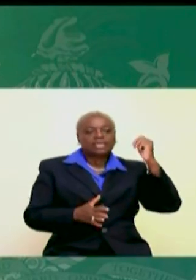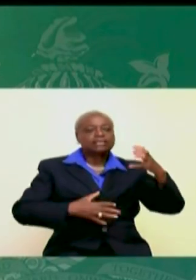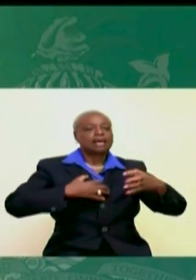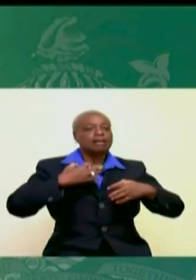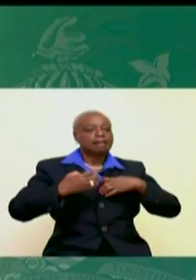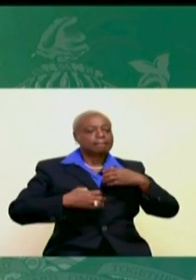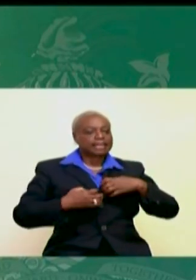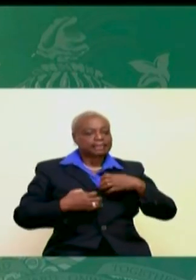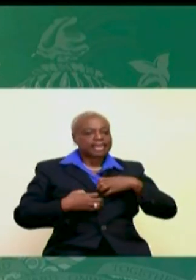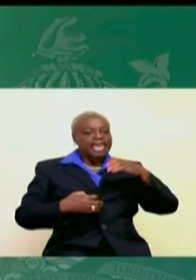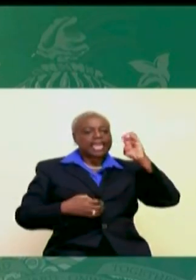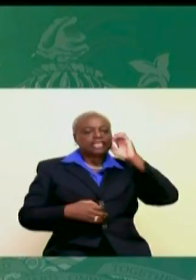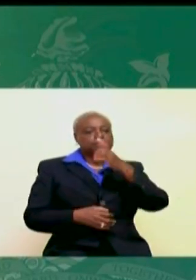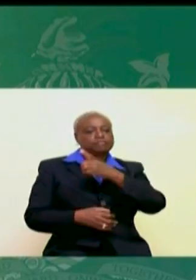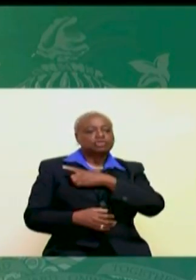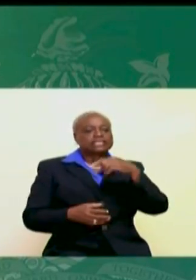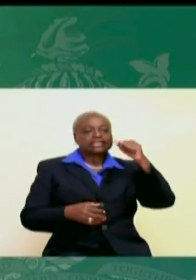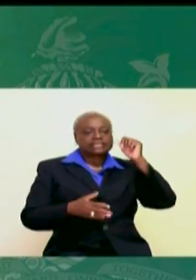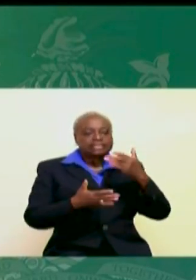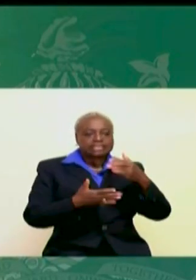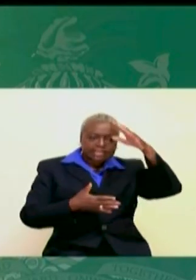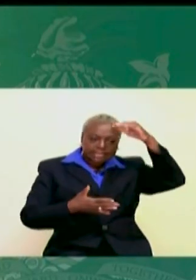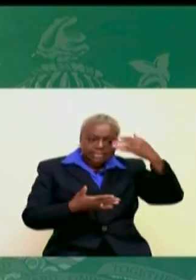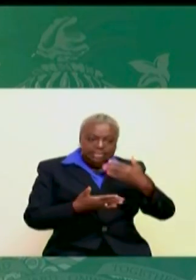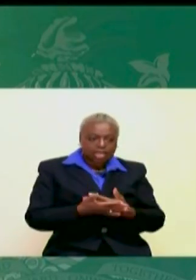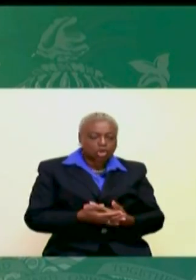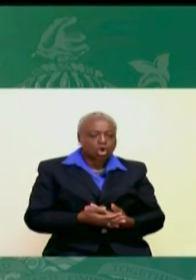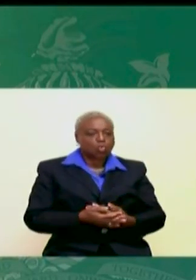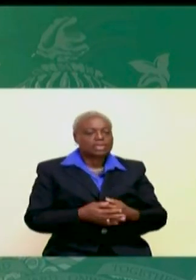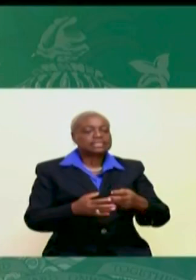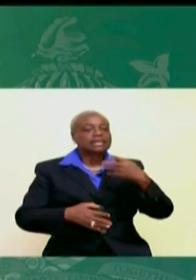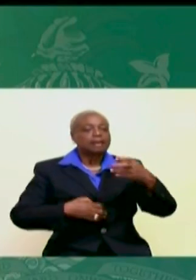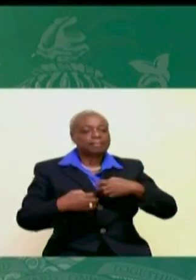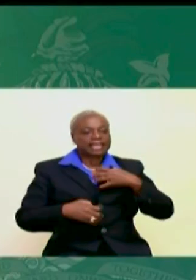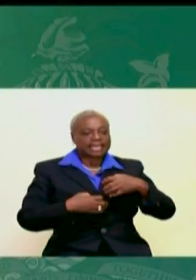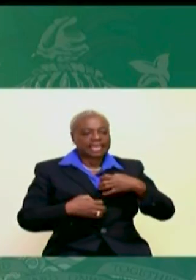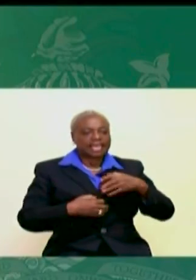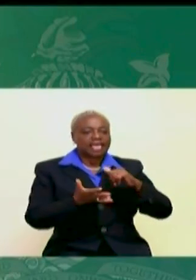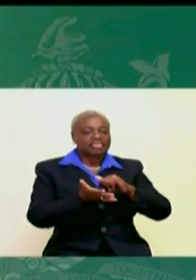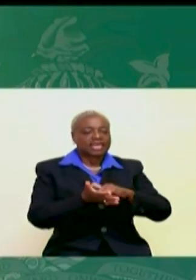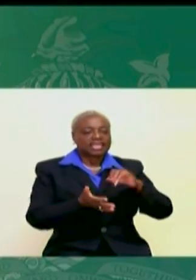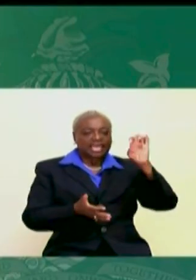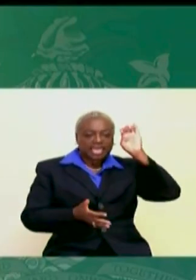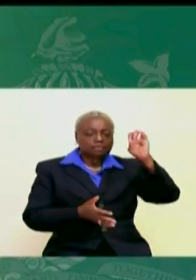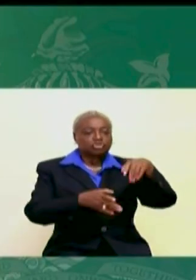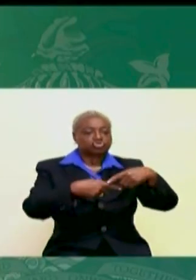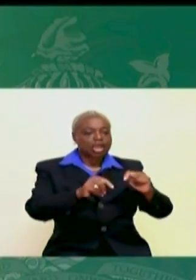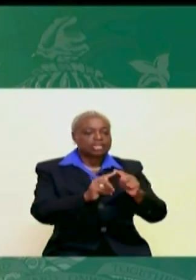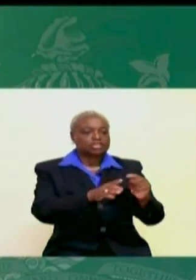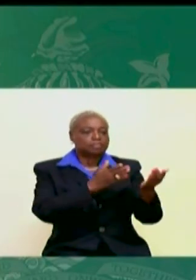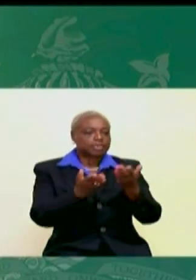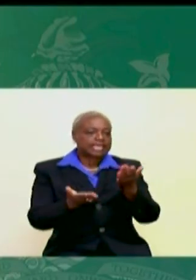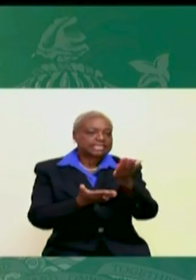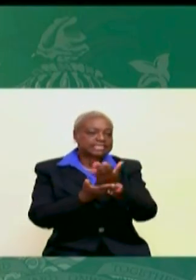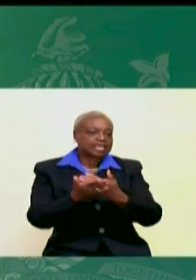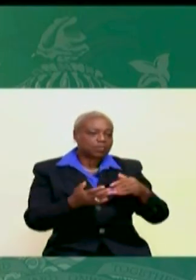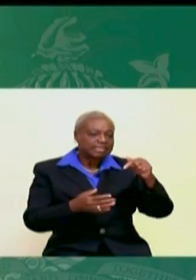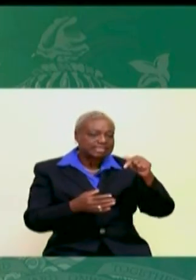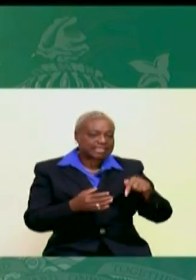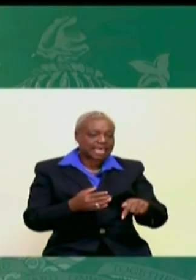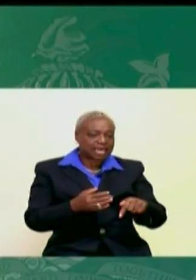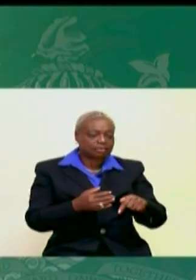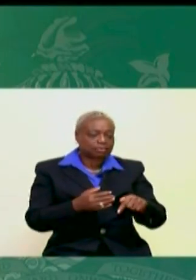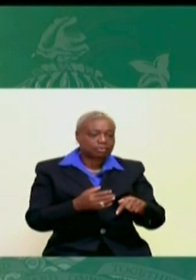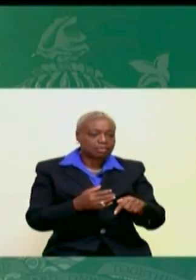and the Pucher son was complaining that he was trying to bring someone down for some work and was told that they couldn't live